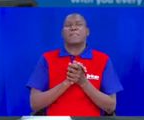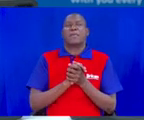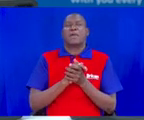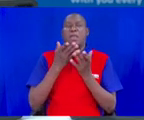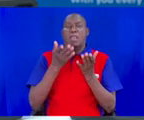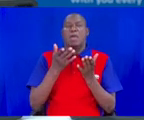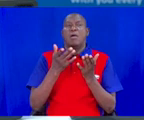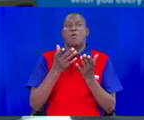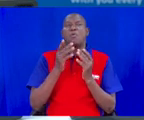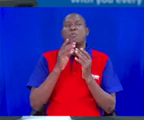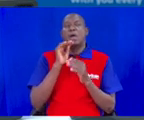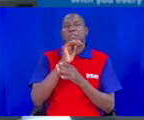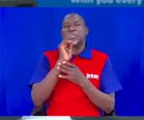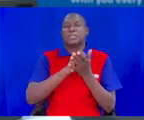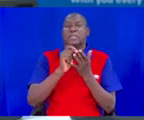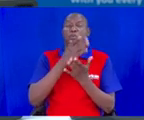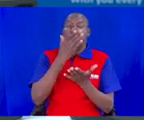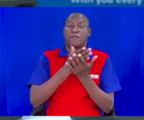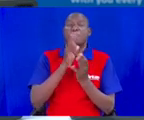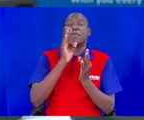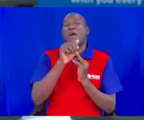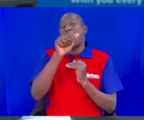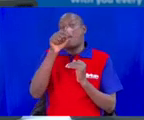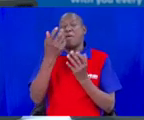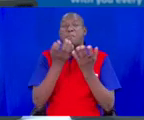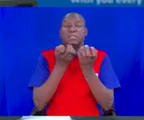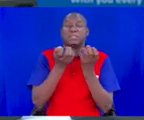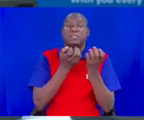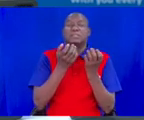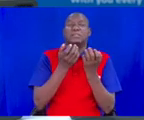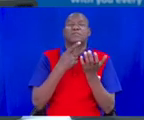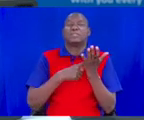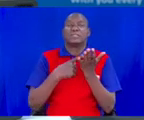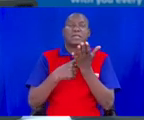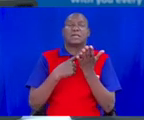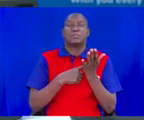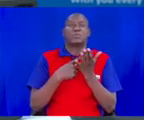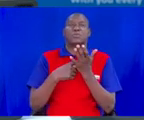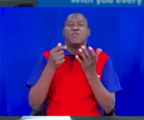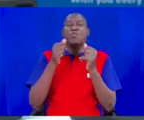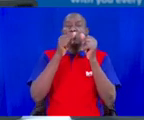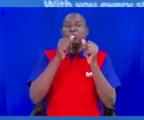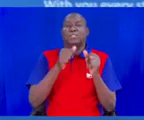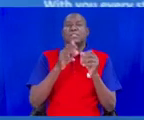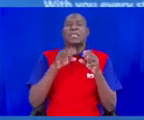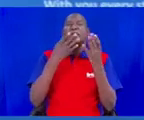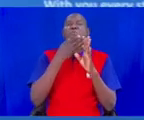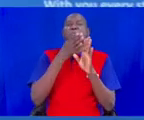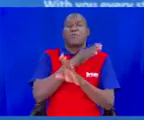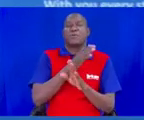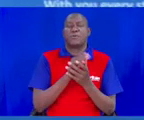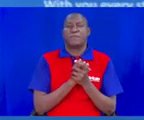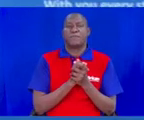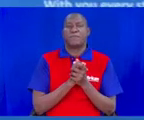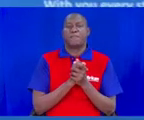any other business for discussion for which due notice has been given. Thank